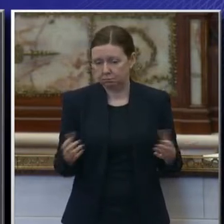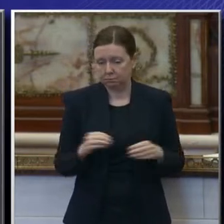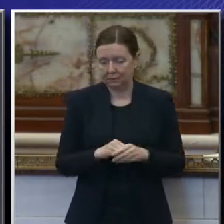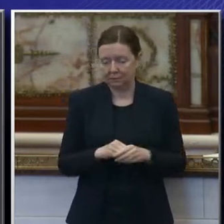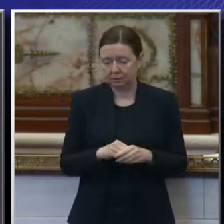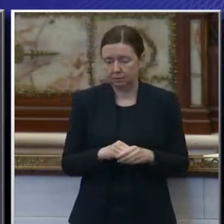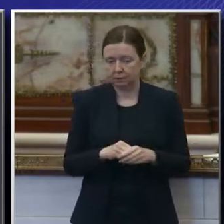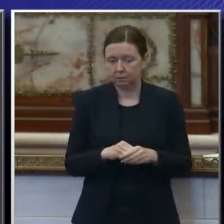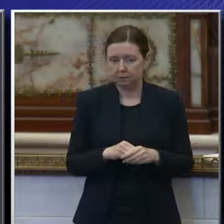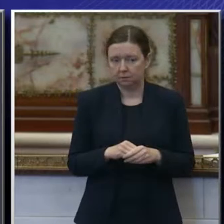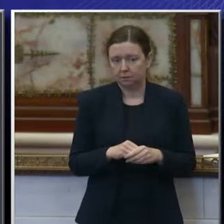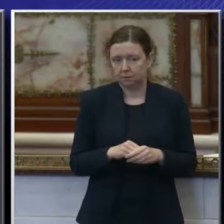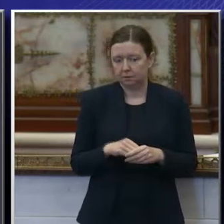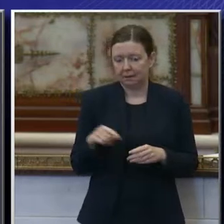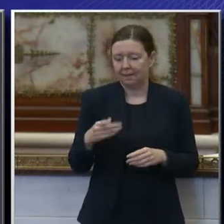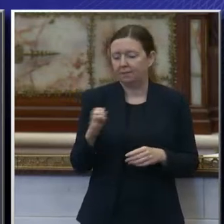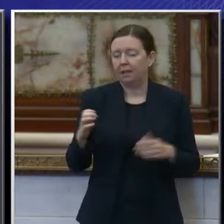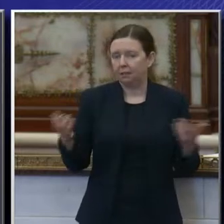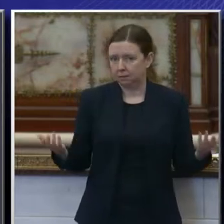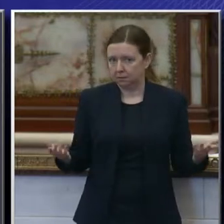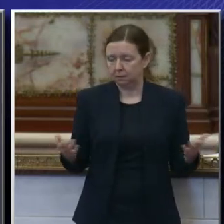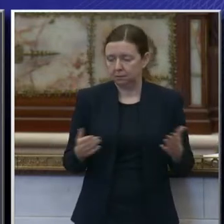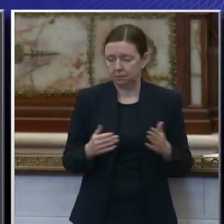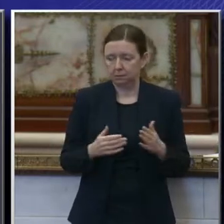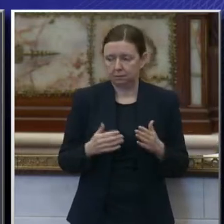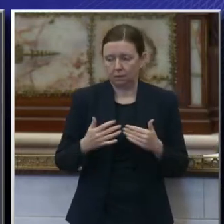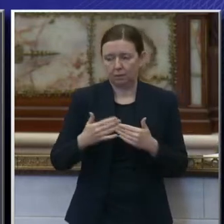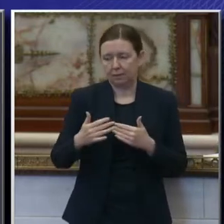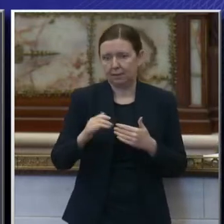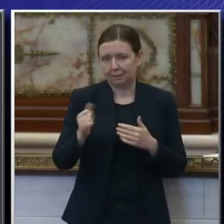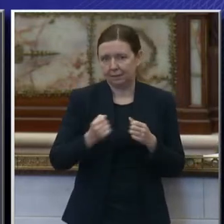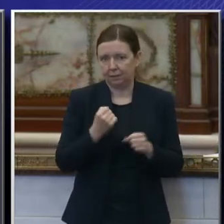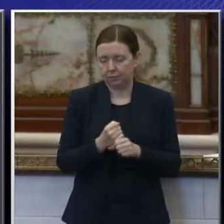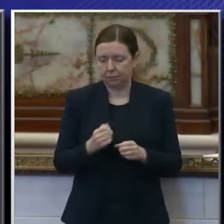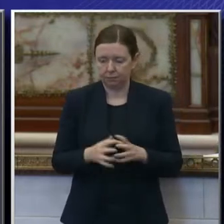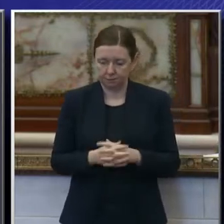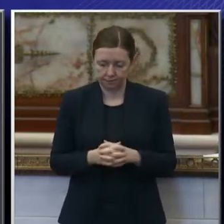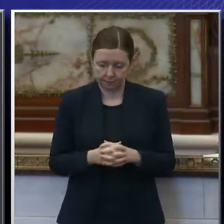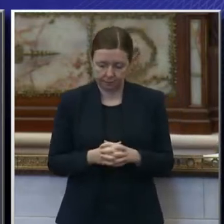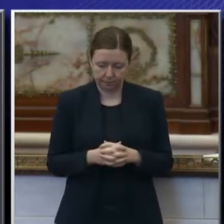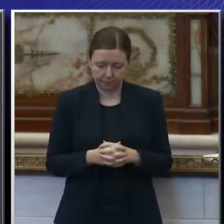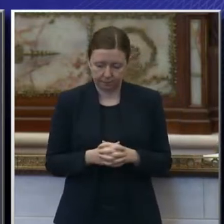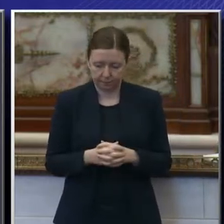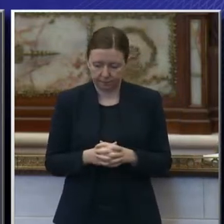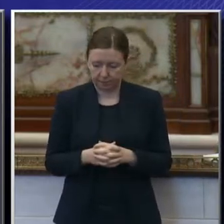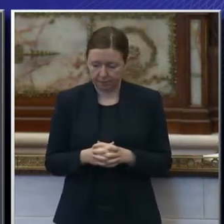certain phases of its development over the next decade?